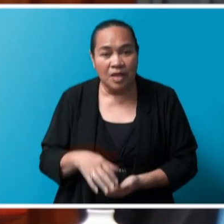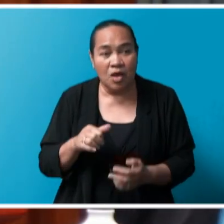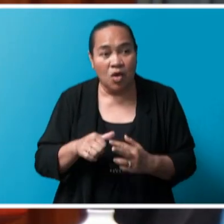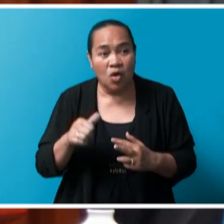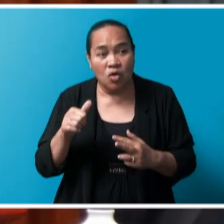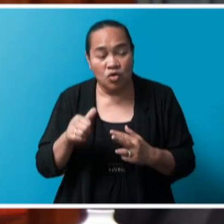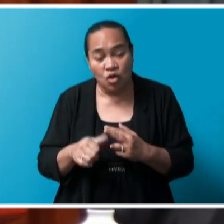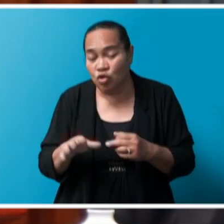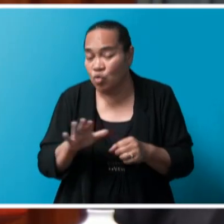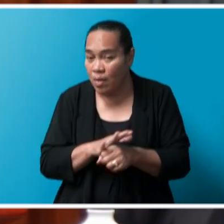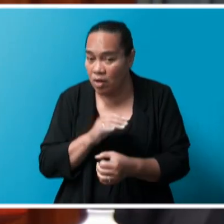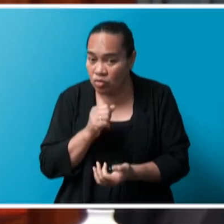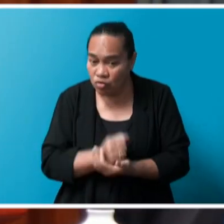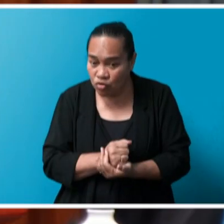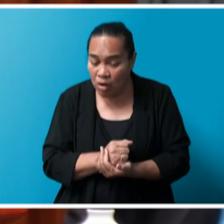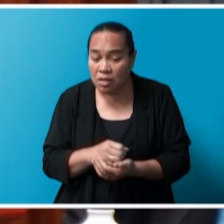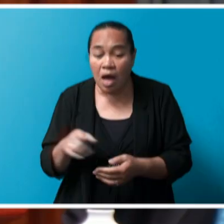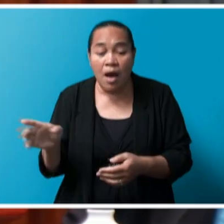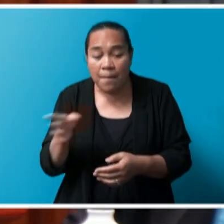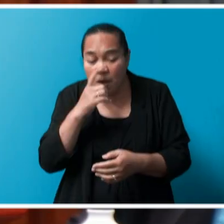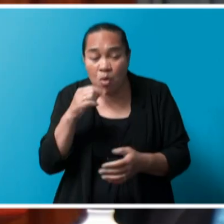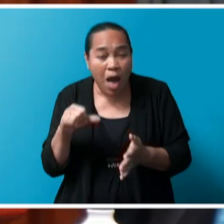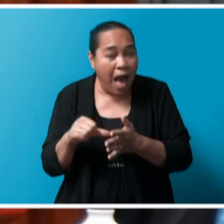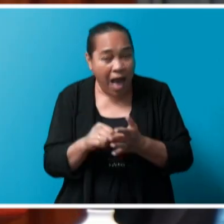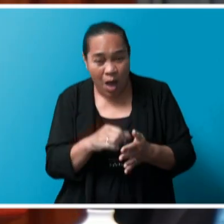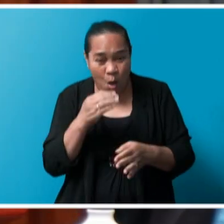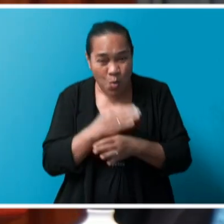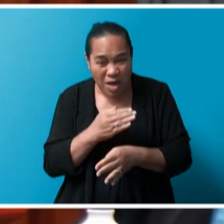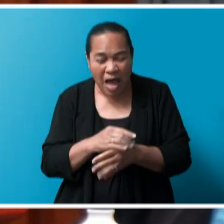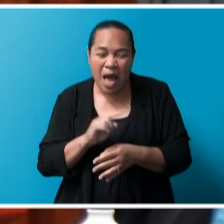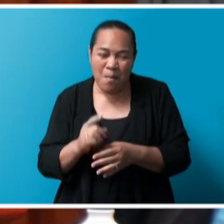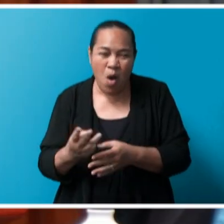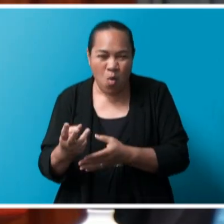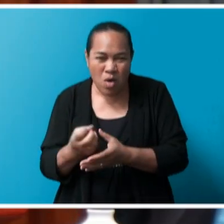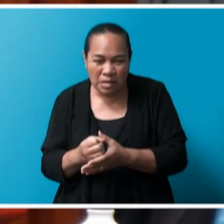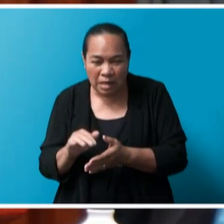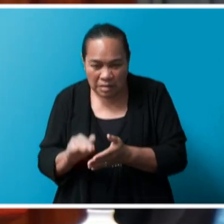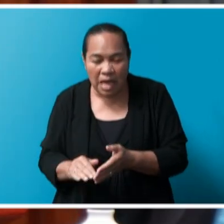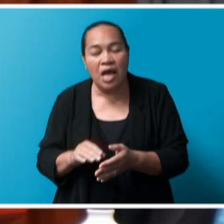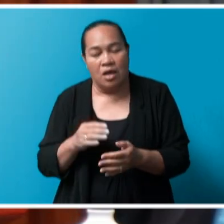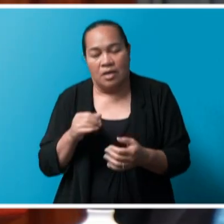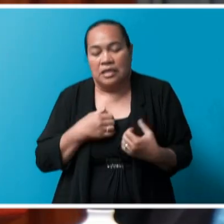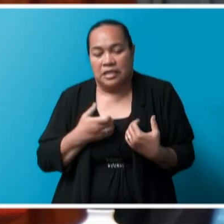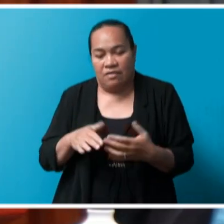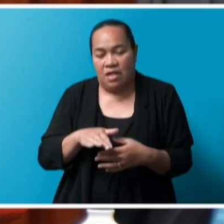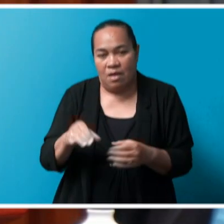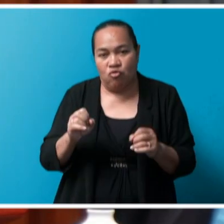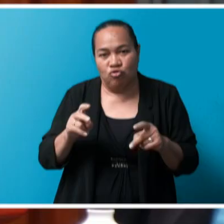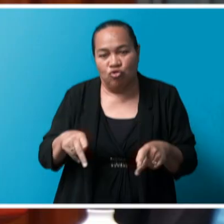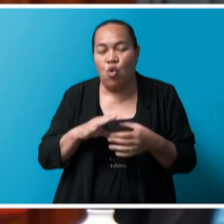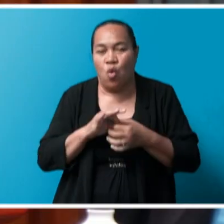ensuring that hardworking Fijians, regardless of income, have a genuine opportunity to own a safe and secure